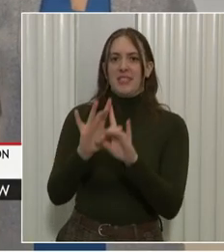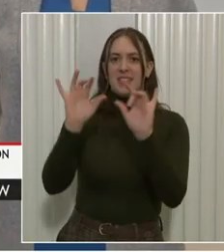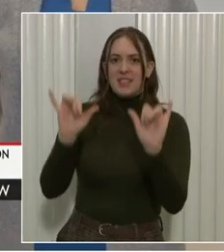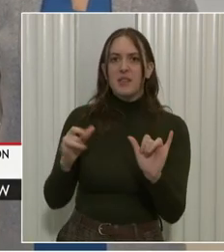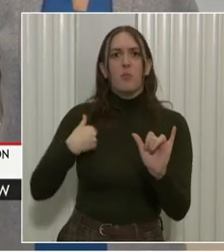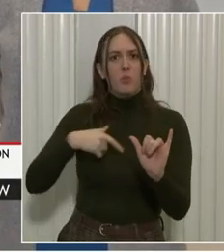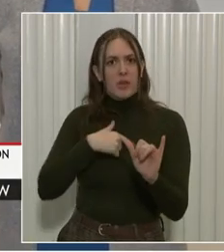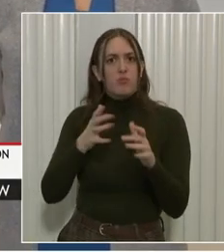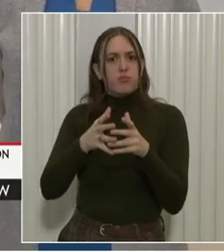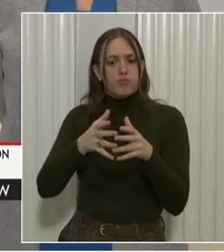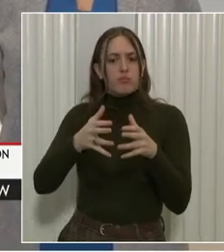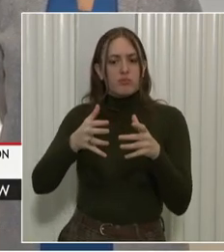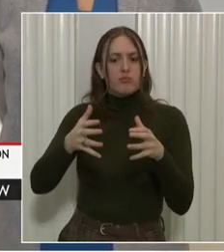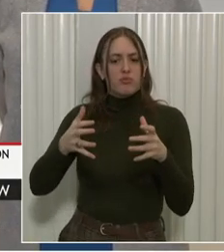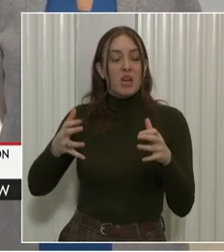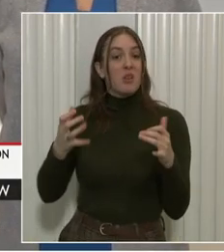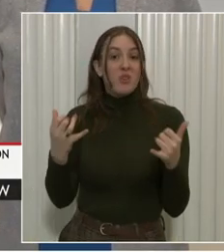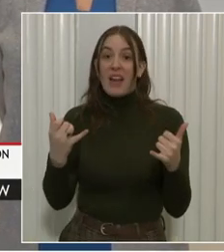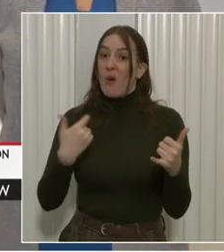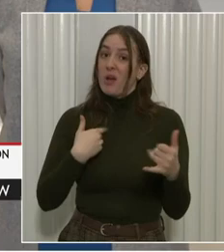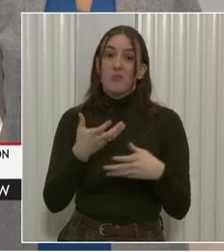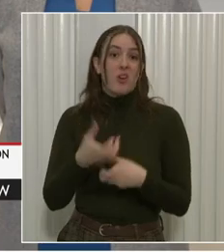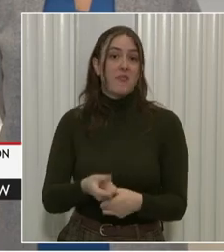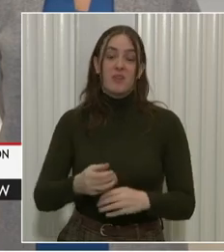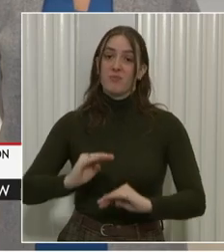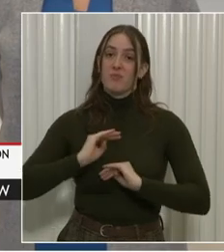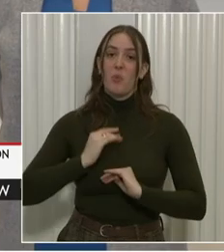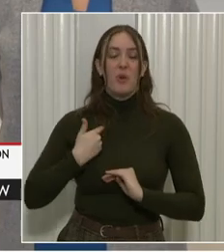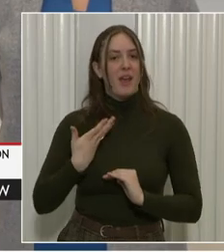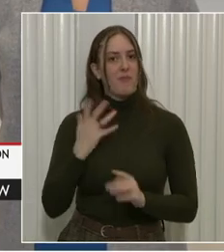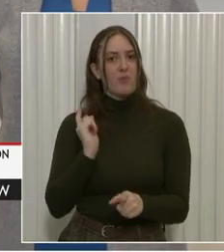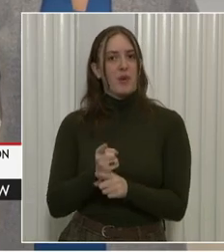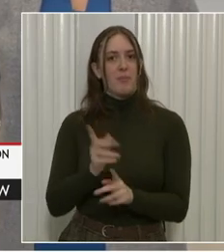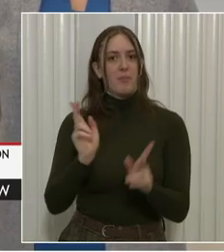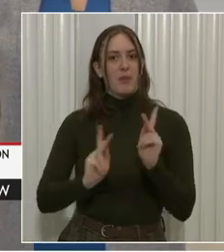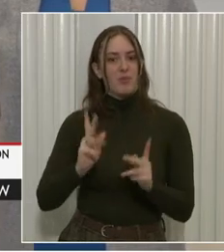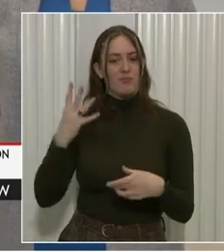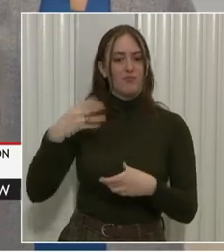that. So I'm confident where we are, and we have the right people to do these jobs.